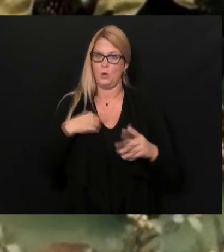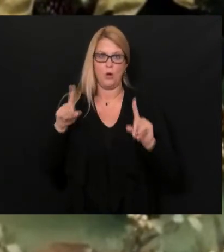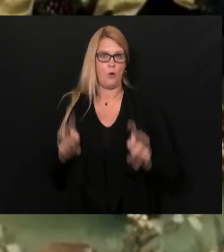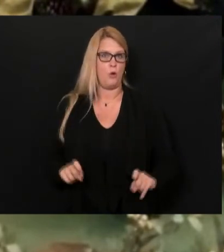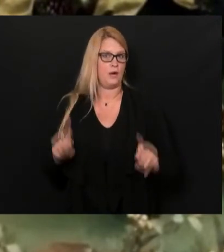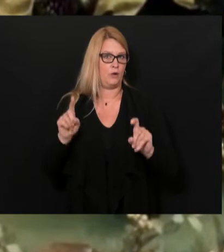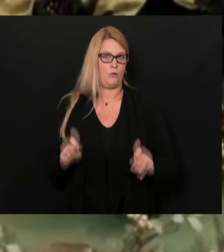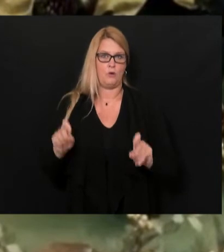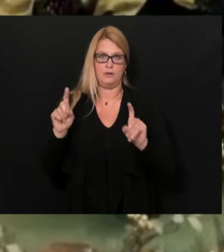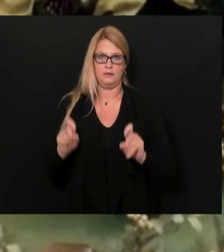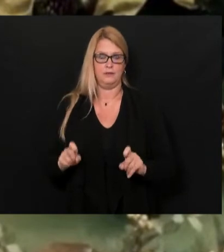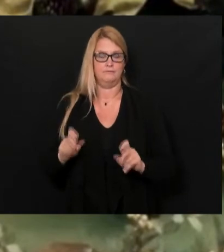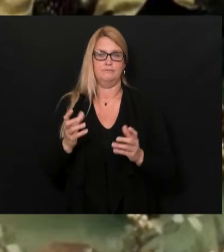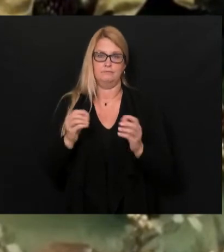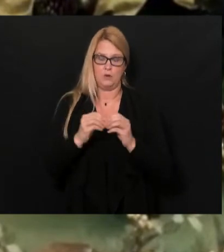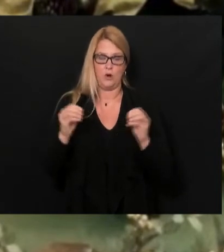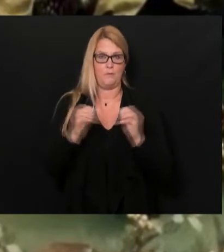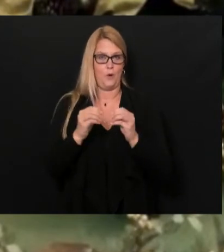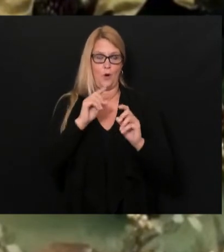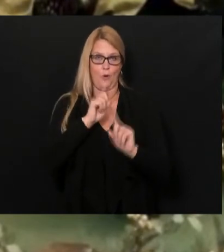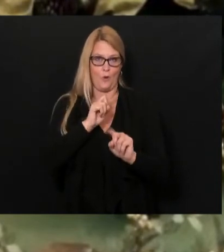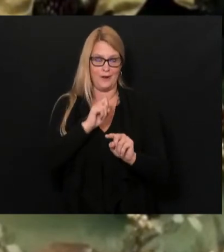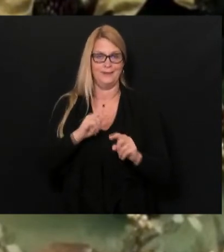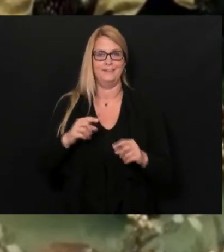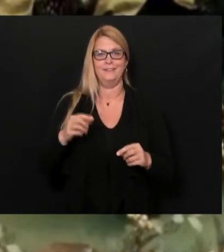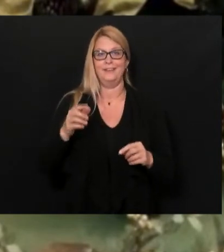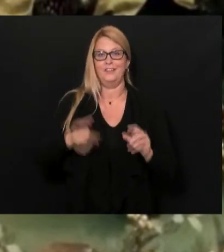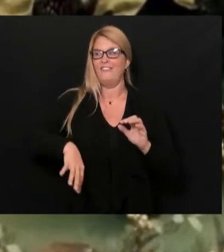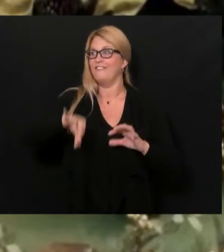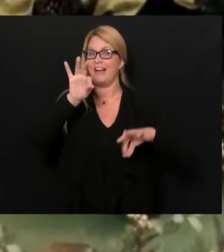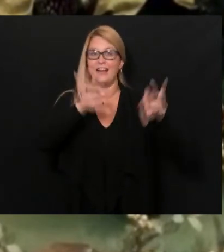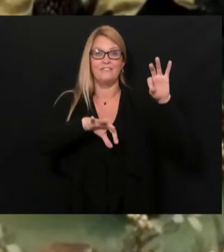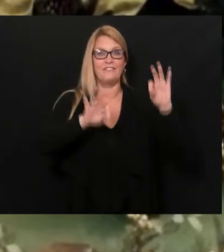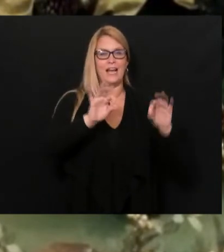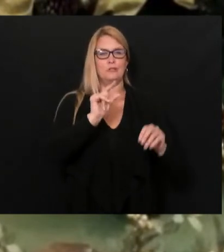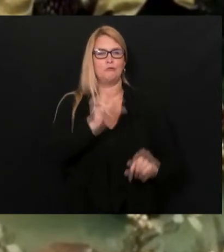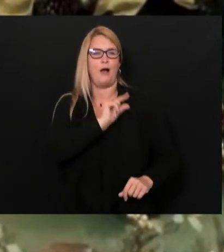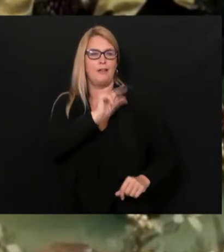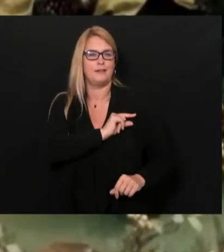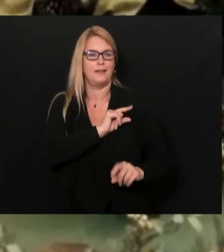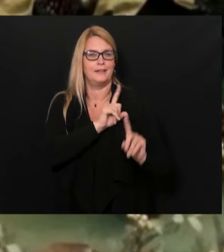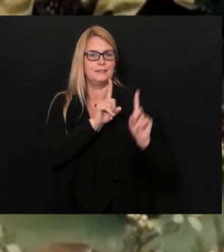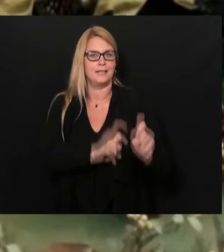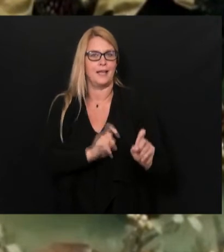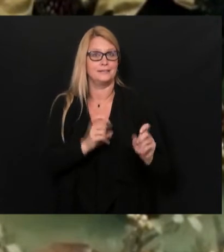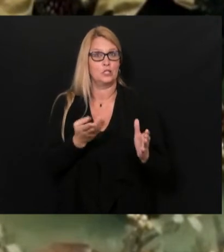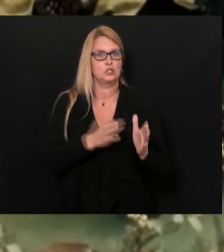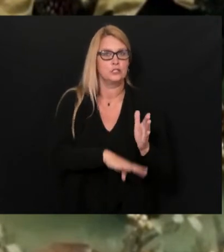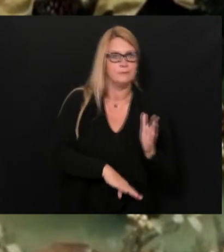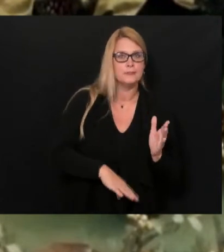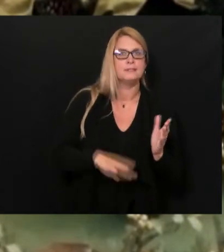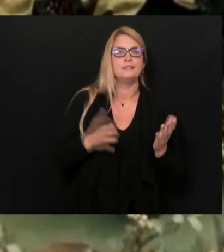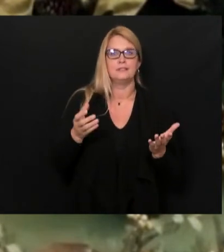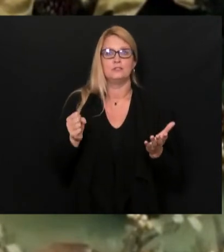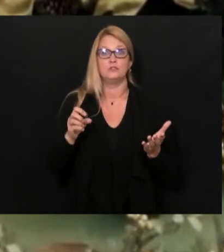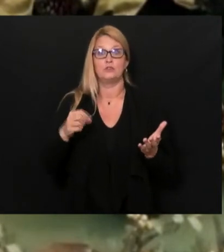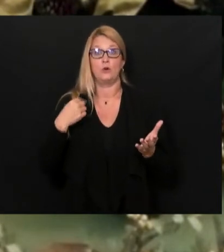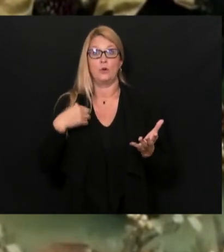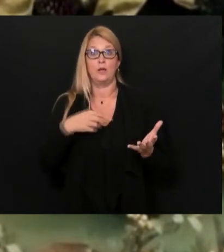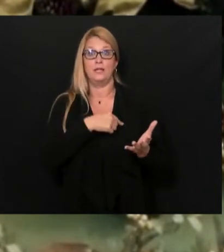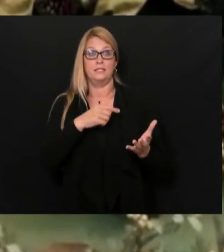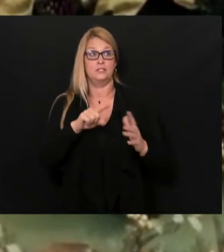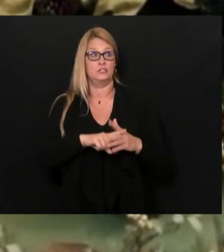We're constantly trying to find lower cost tests, quality tests that we can get. As you know, we started testing first in the